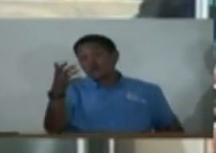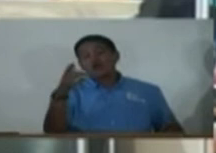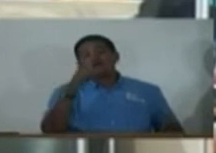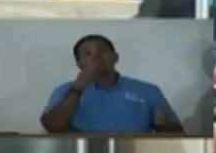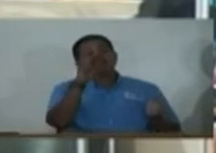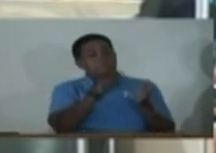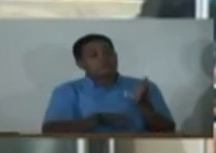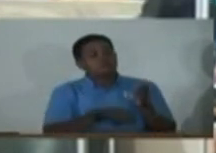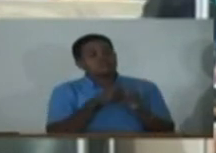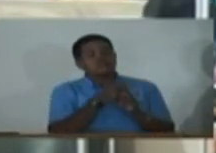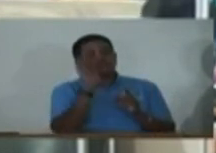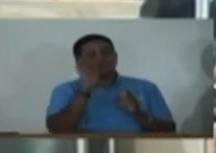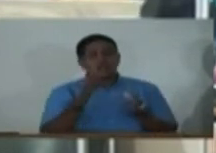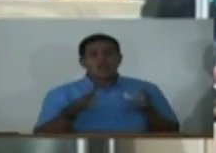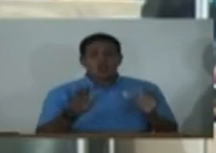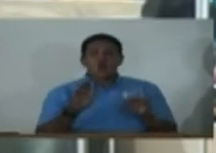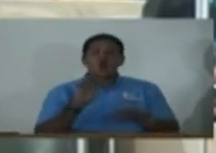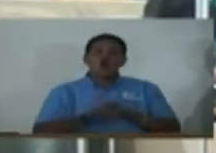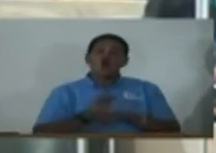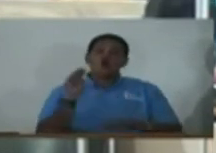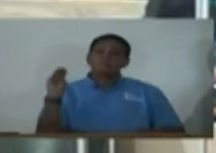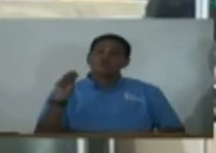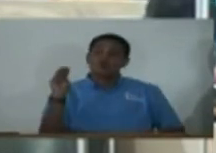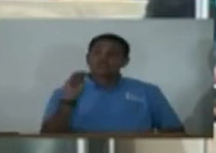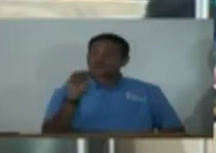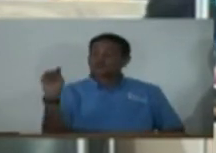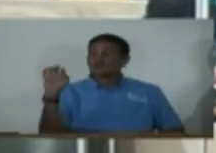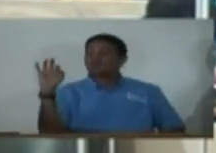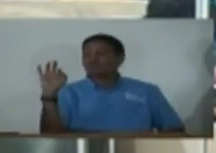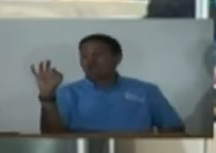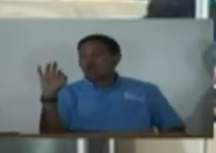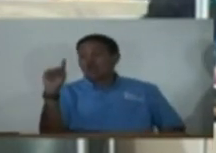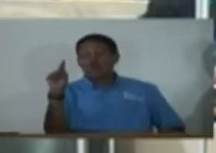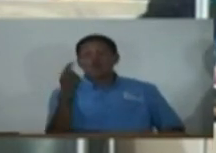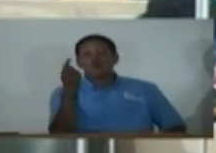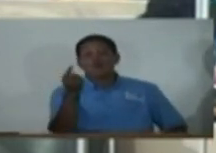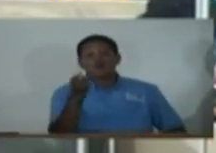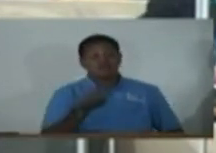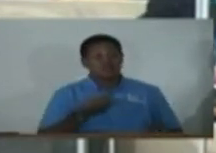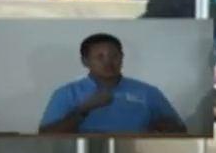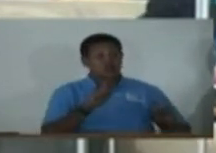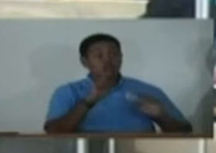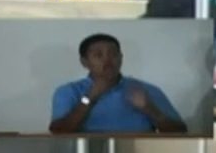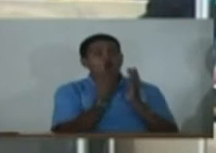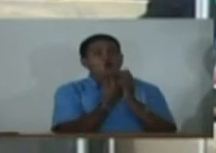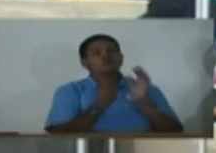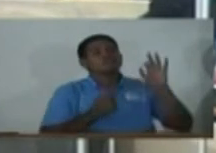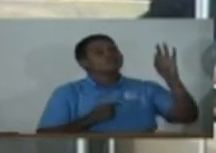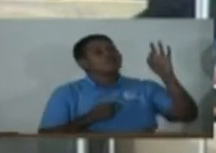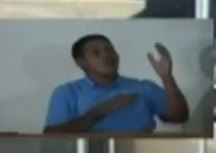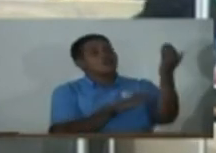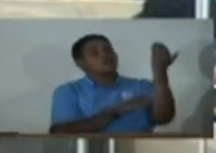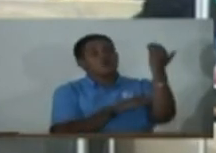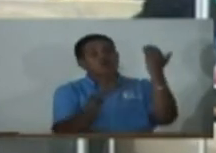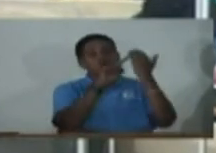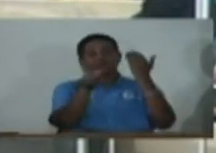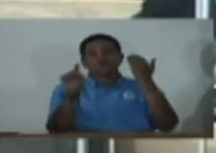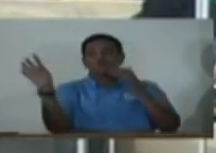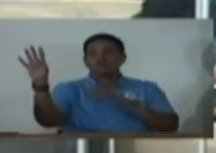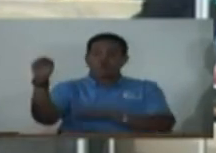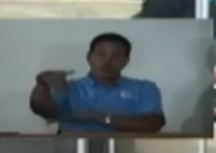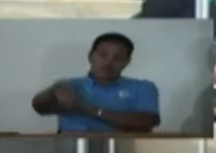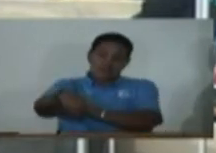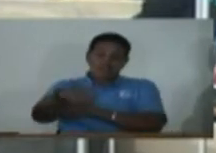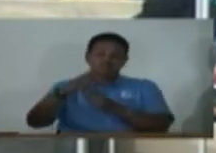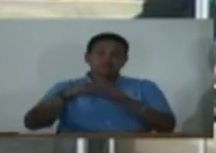burials will be allowed on Mondays to Fridays only during the hours of 9 a.m. and 4 p.m., and